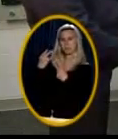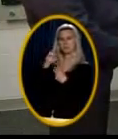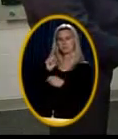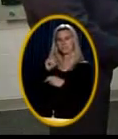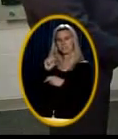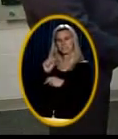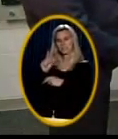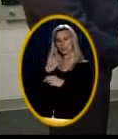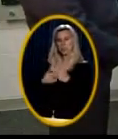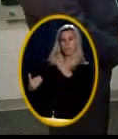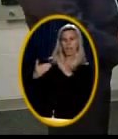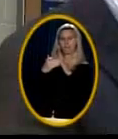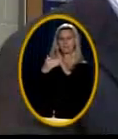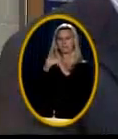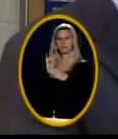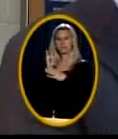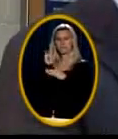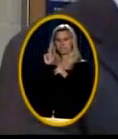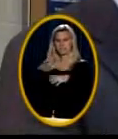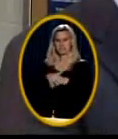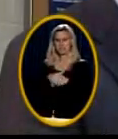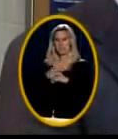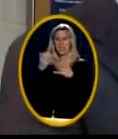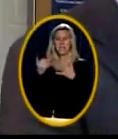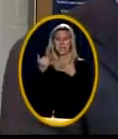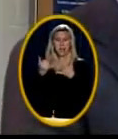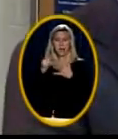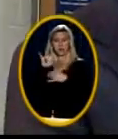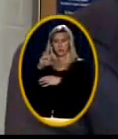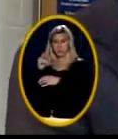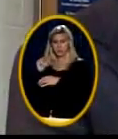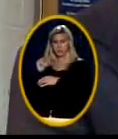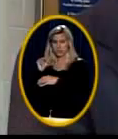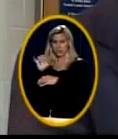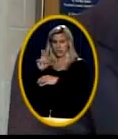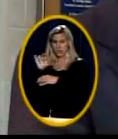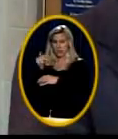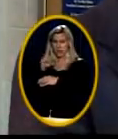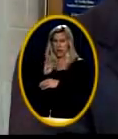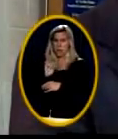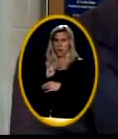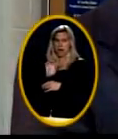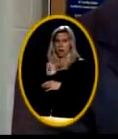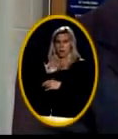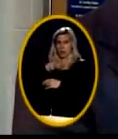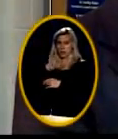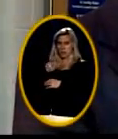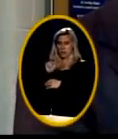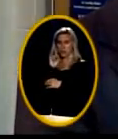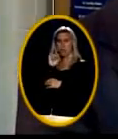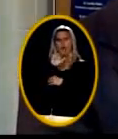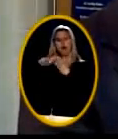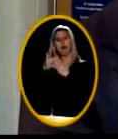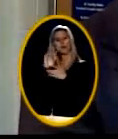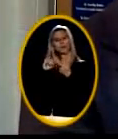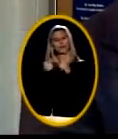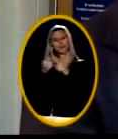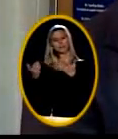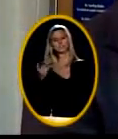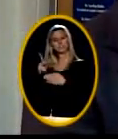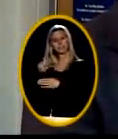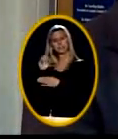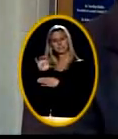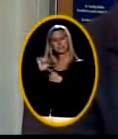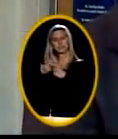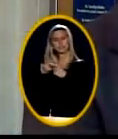the ultimate flight test. And now, John Young and Bob Crippen, it's our pleasure on behalf of all of your friends at the Kennedy Space Center